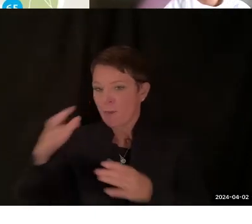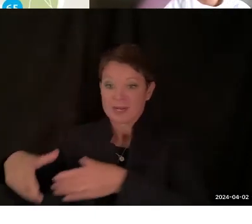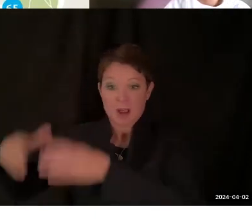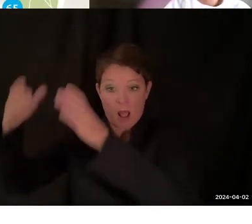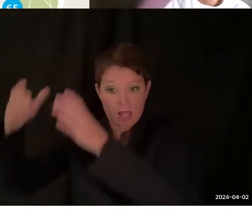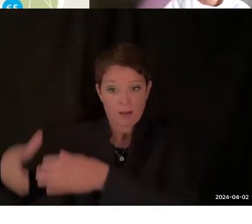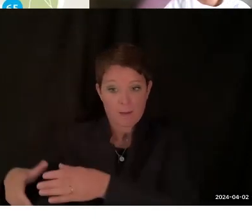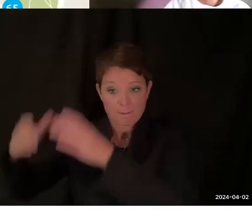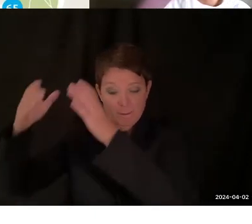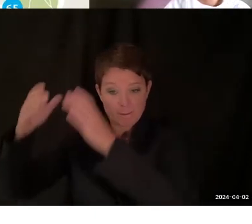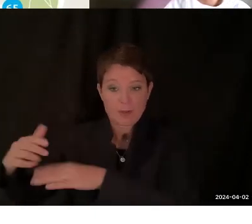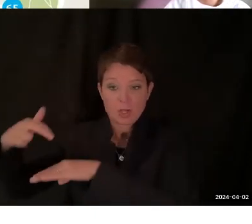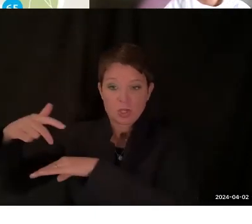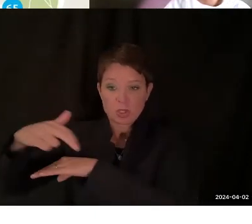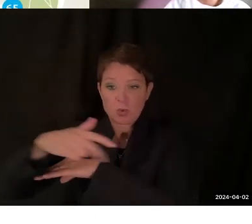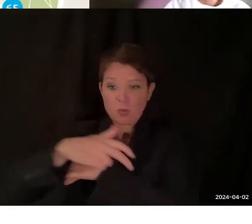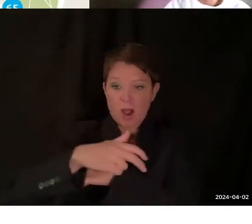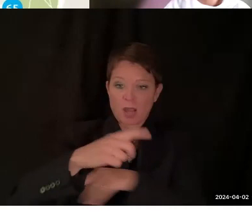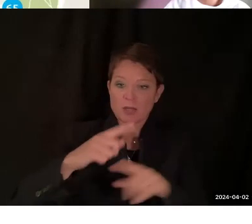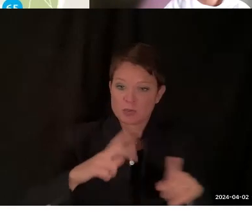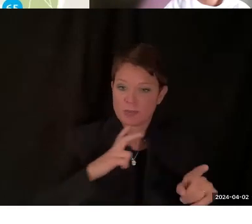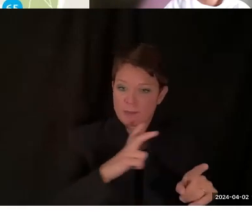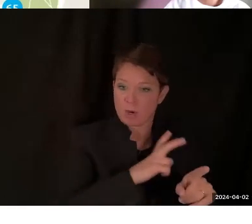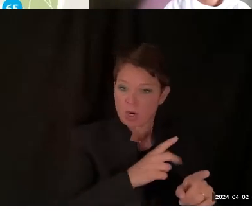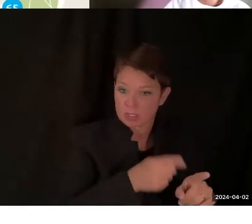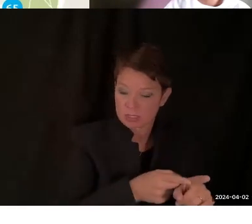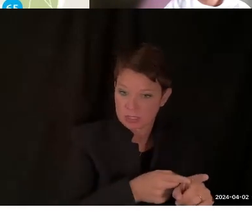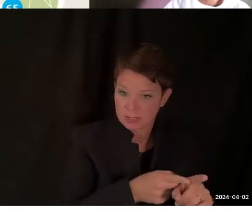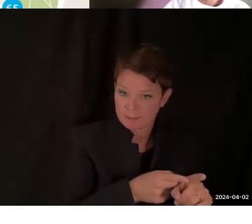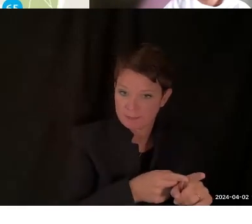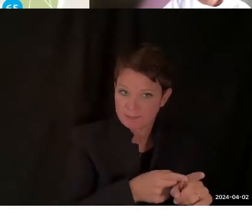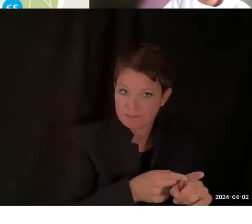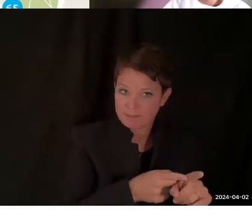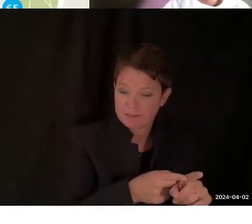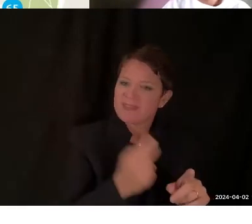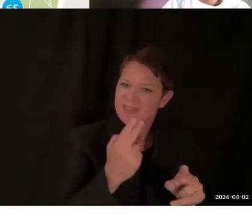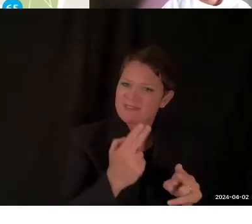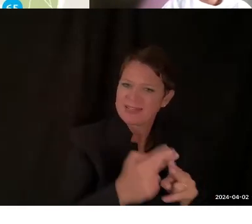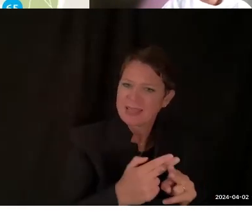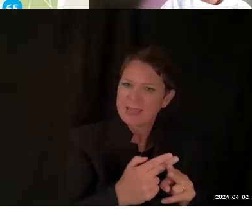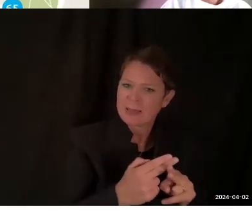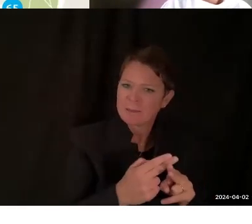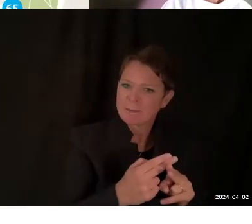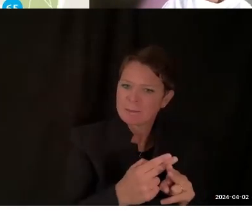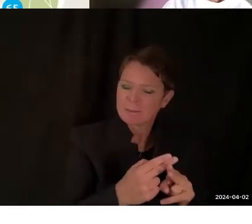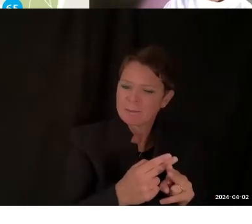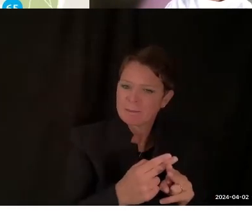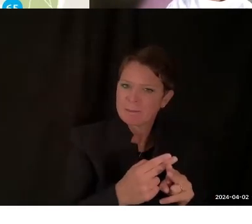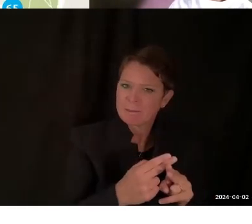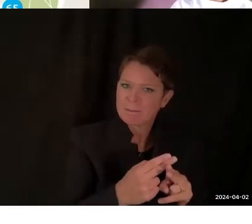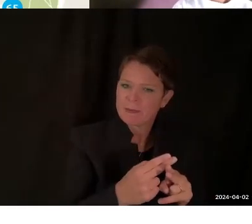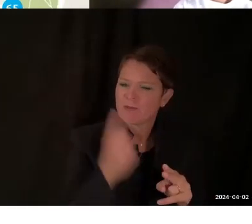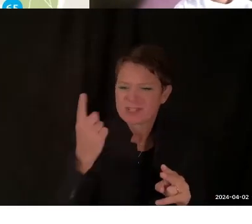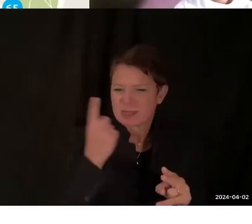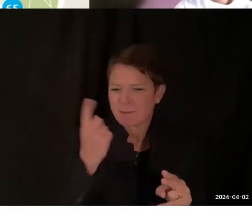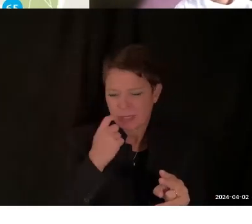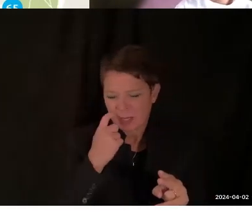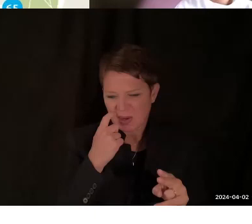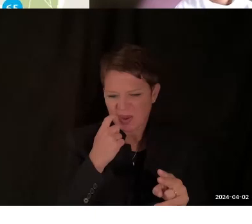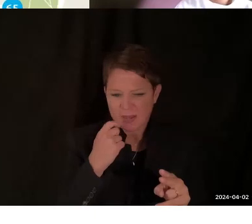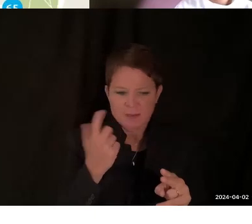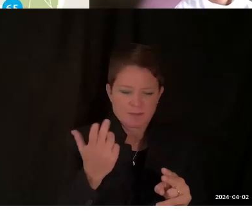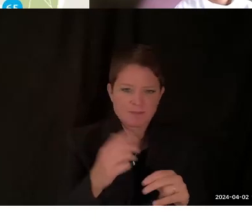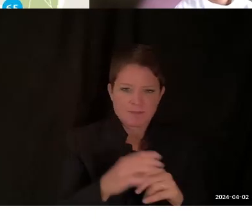Column over to the park, you know, and then they have the name, they're named for something, right?